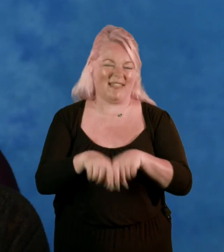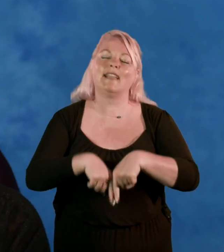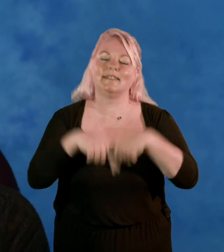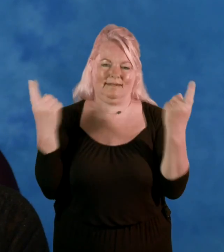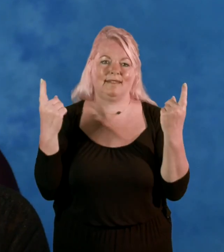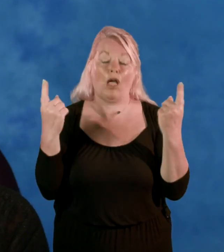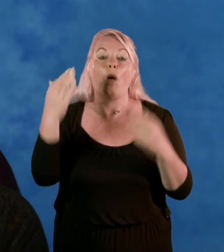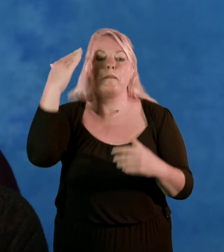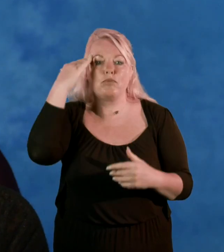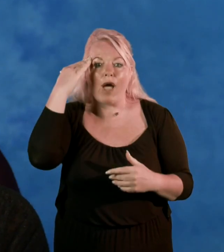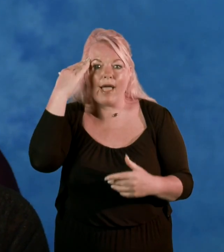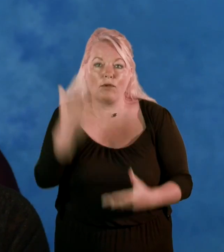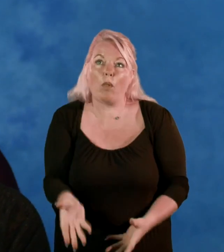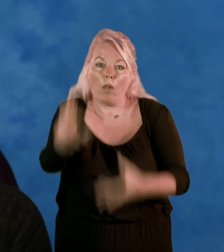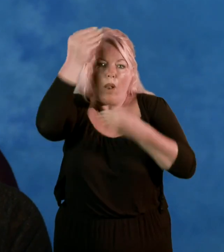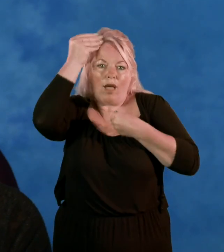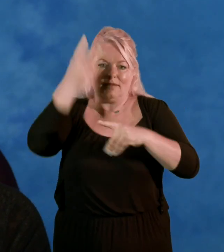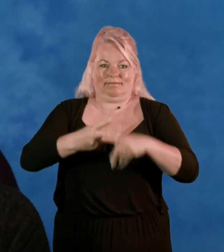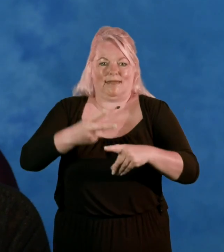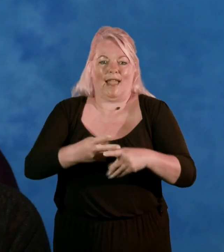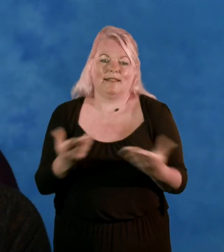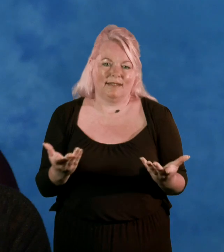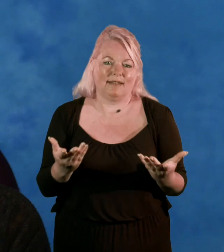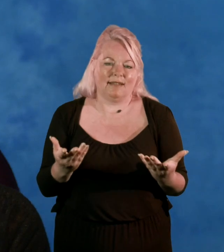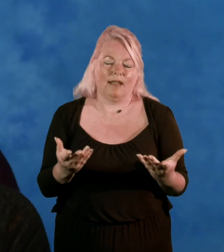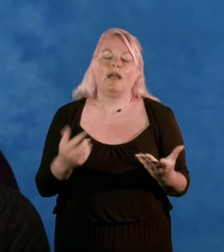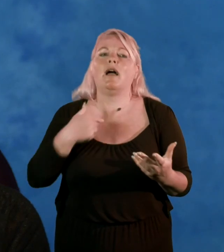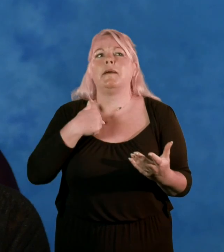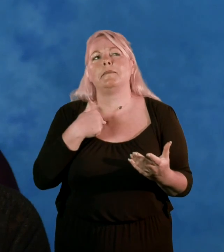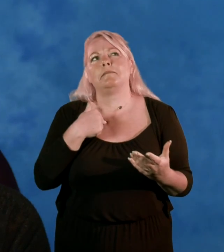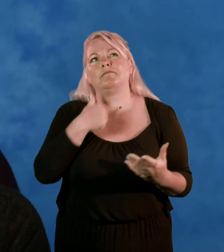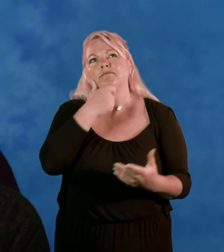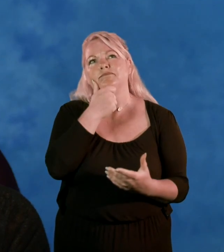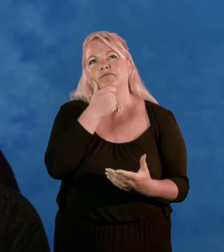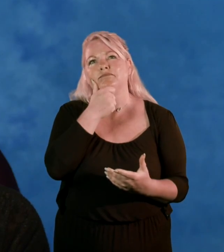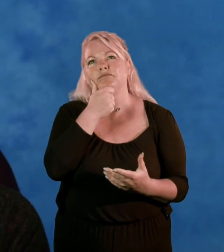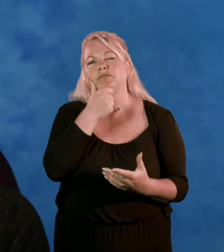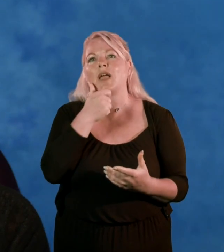to go on a learning curve with music. I find